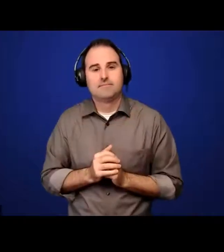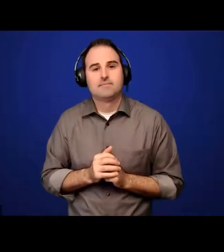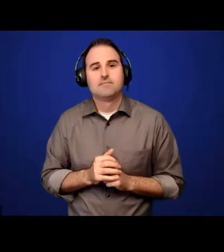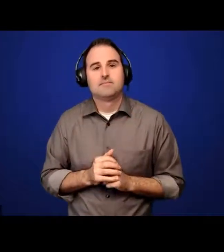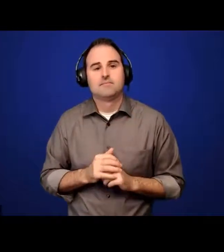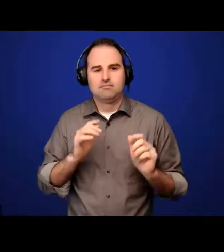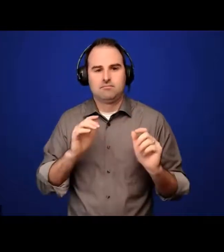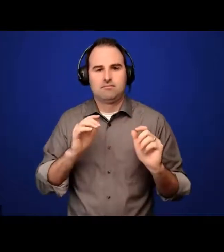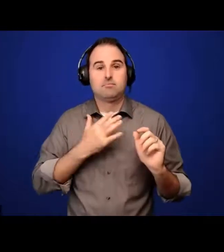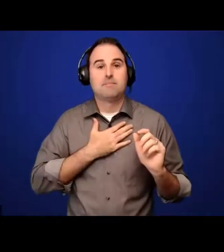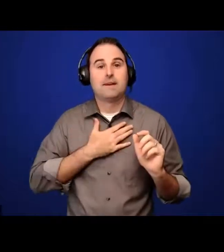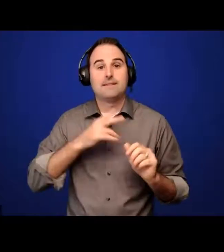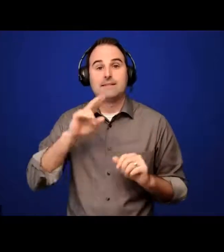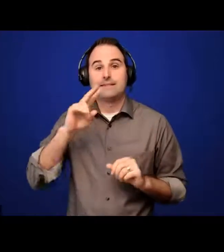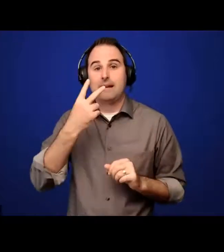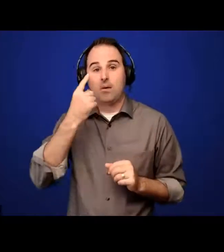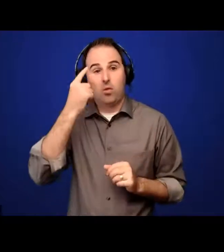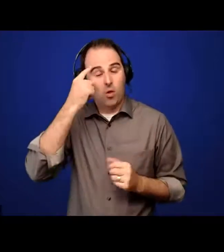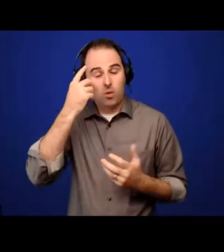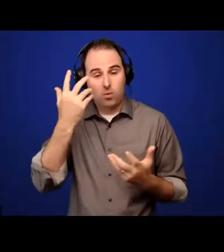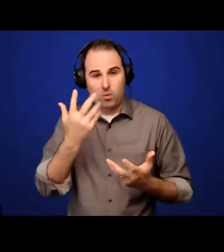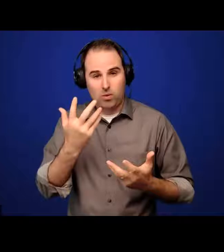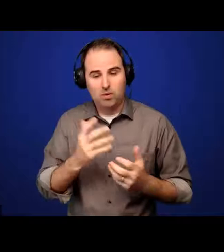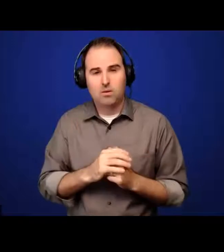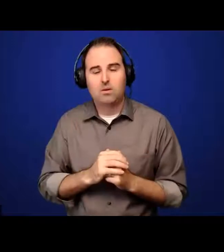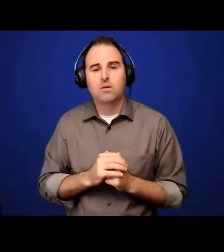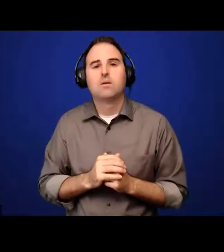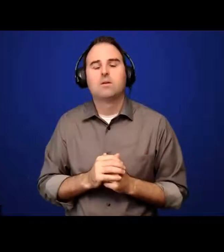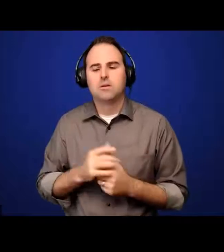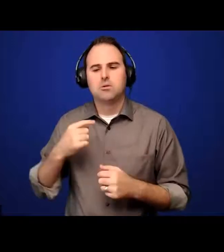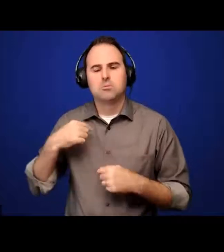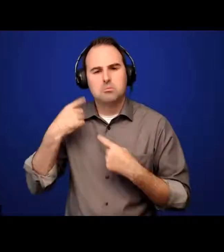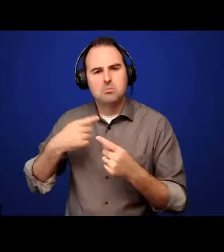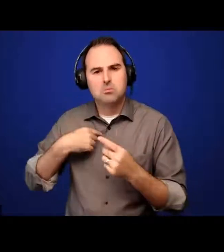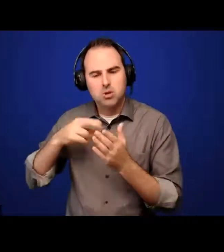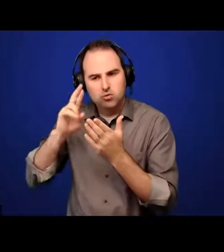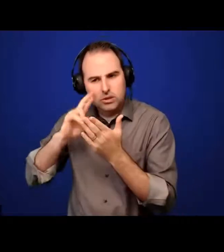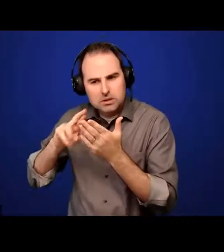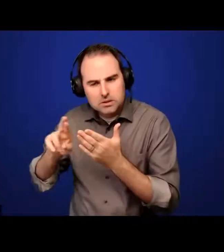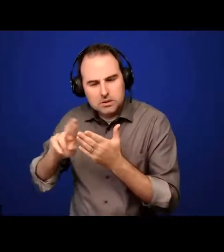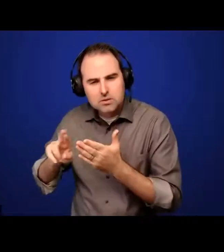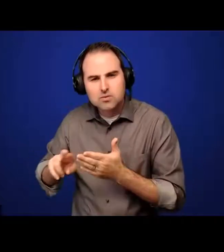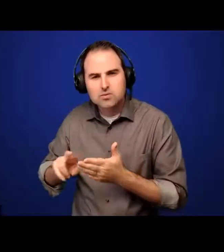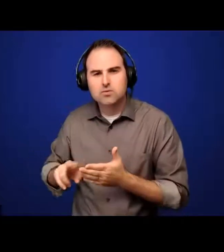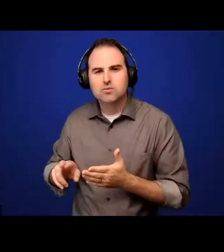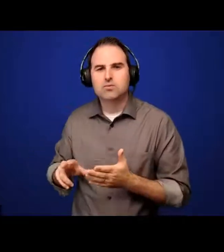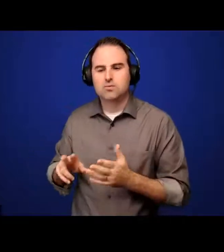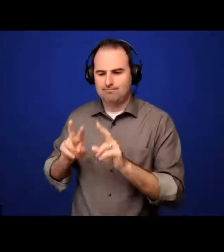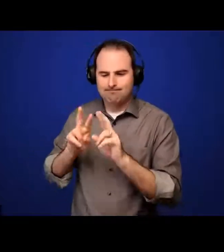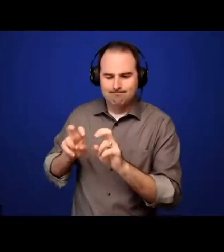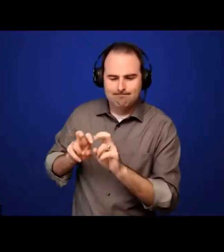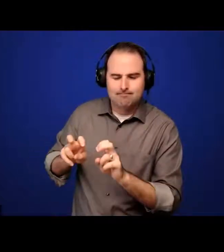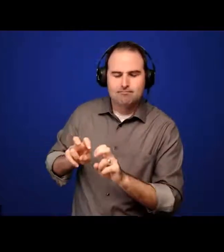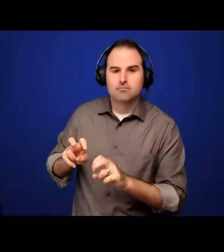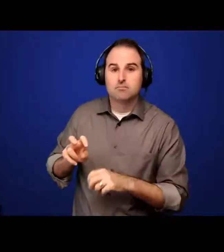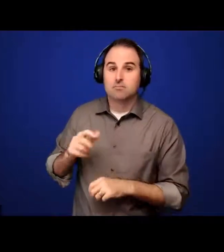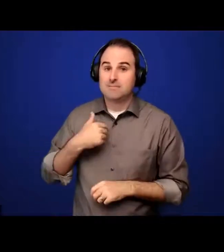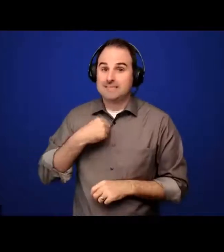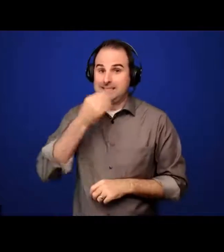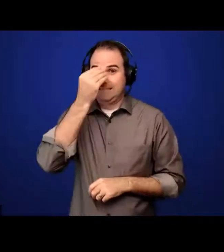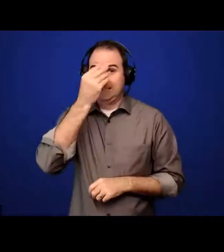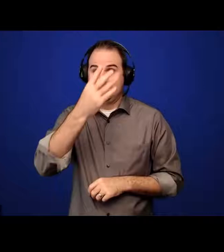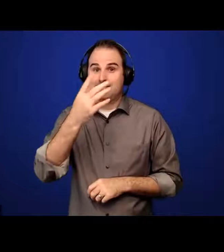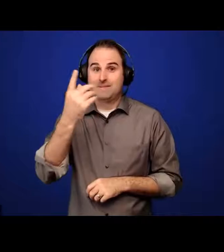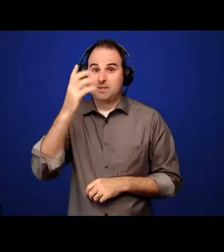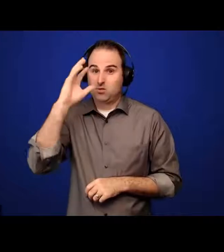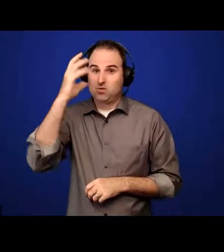research and all is, I make this very crazy statement. Yes, the